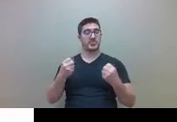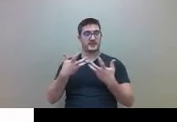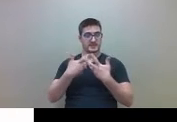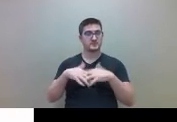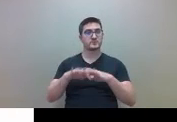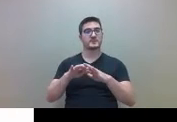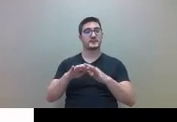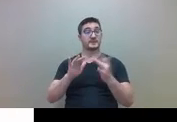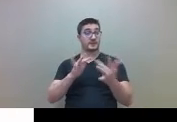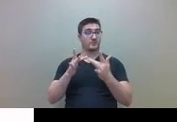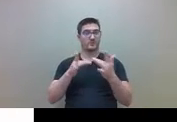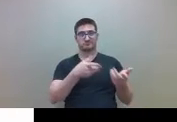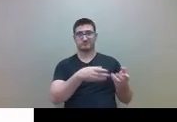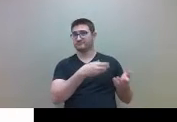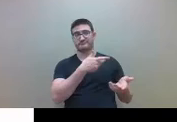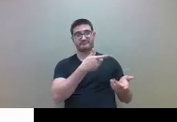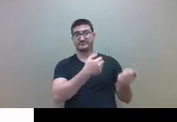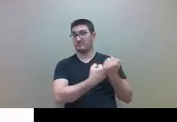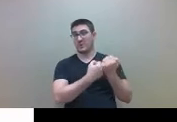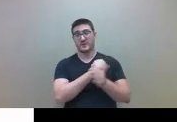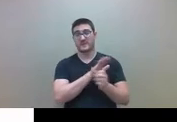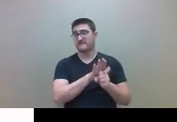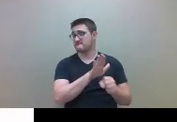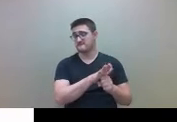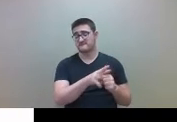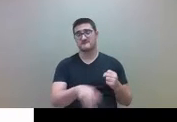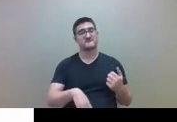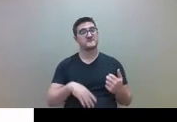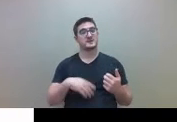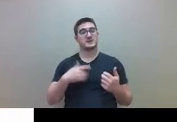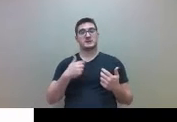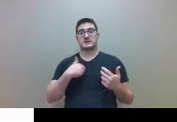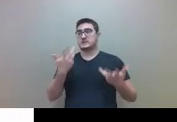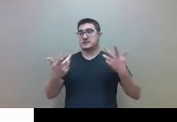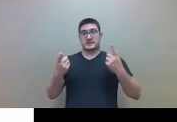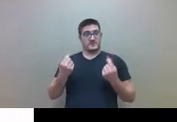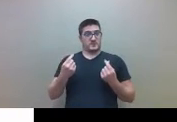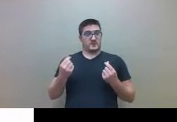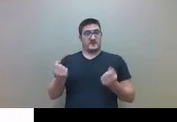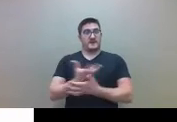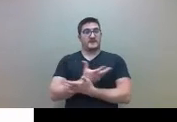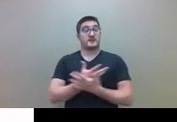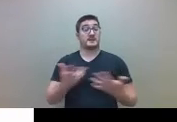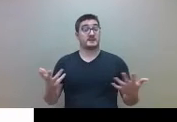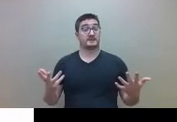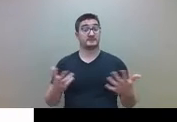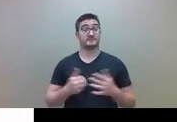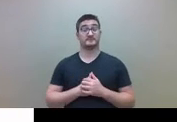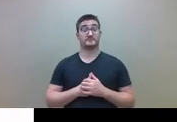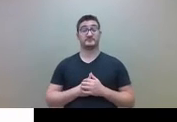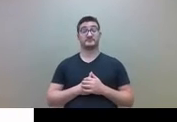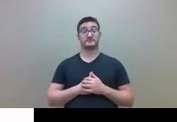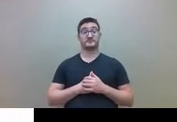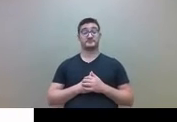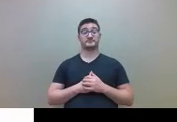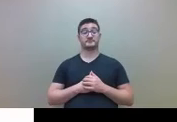support that you need because you're no longer able to fully participate in your loved one's